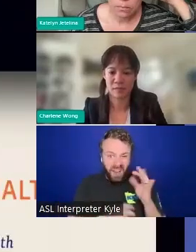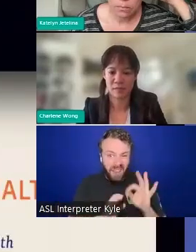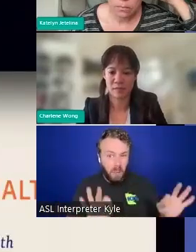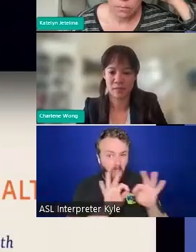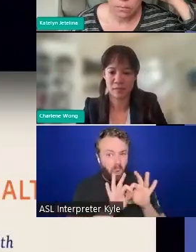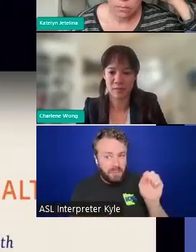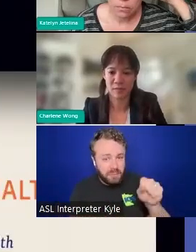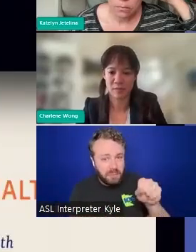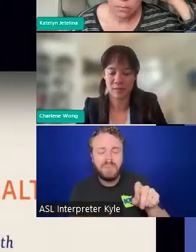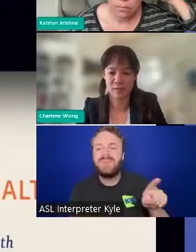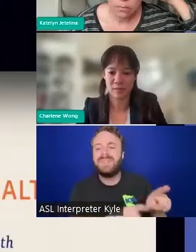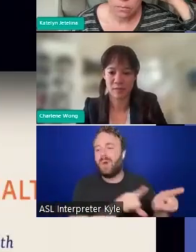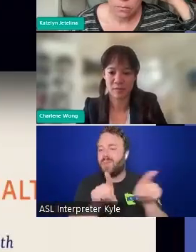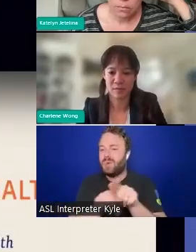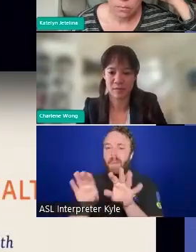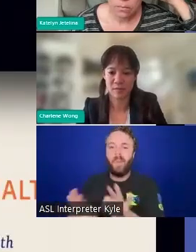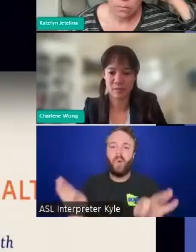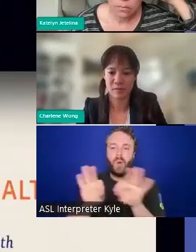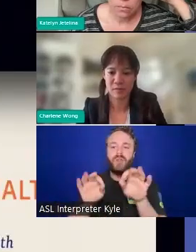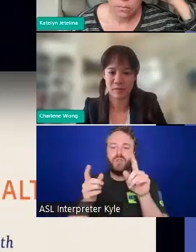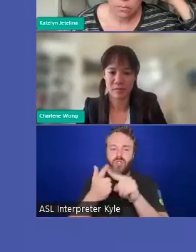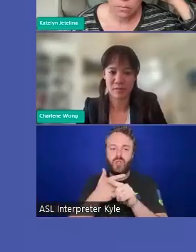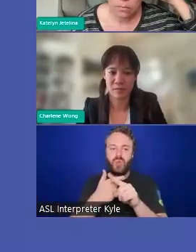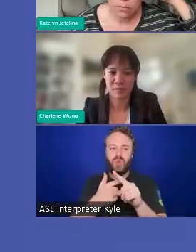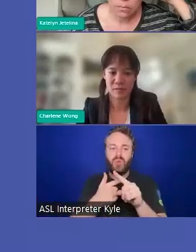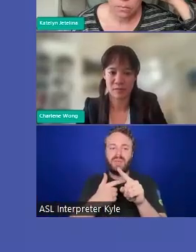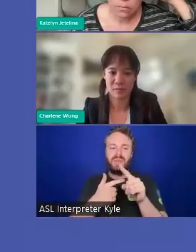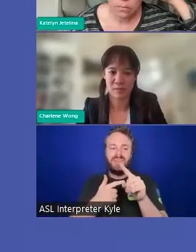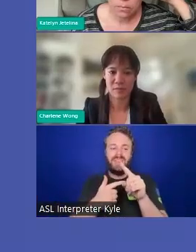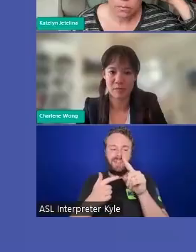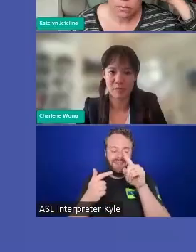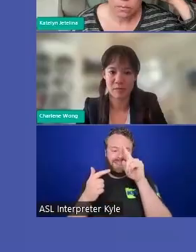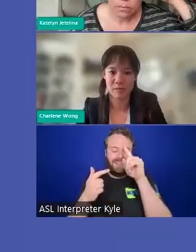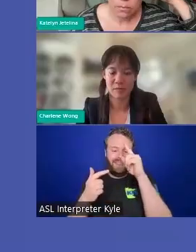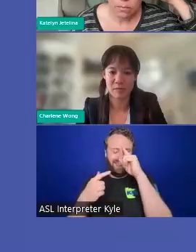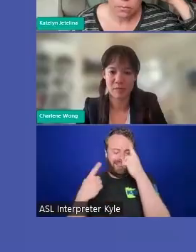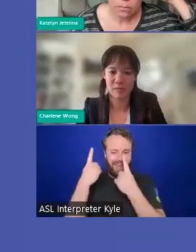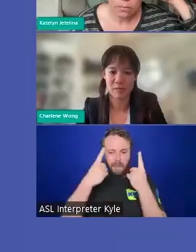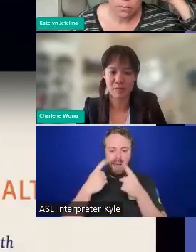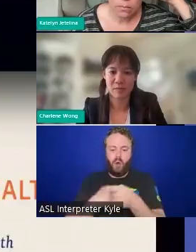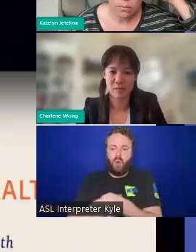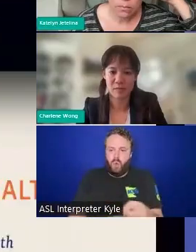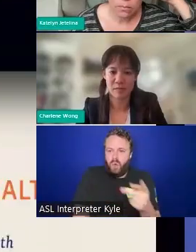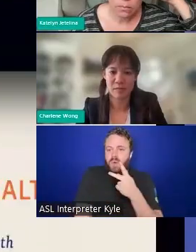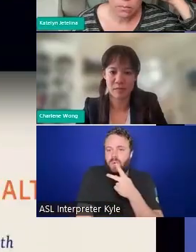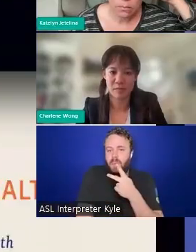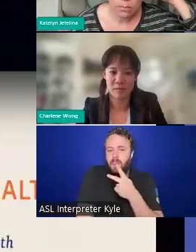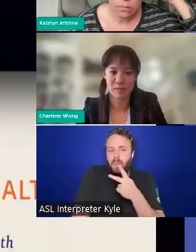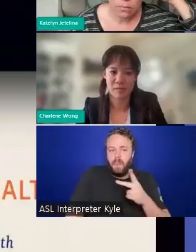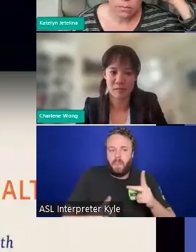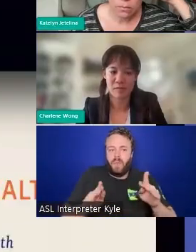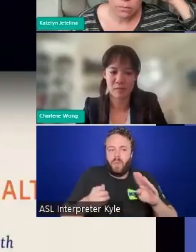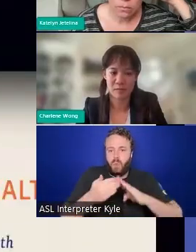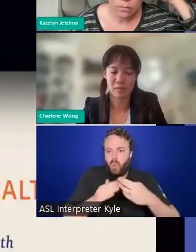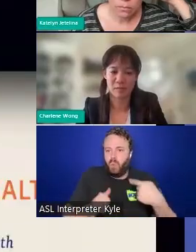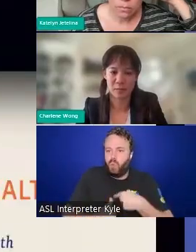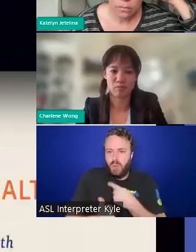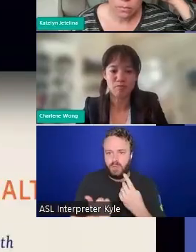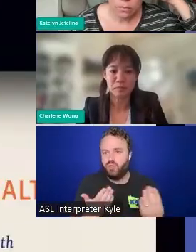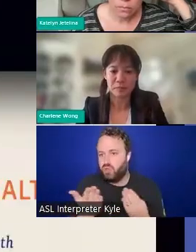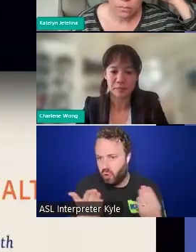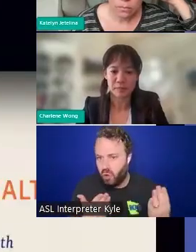important that we inhabit the mind of the people that we're serving with respect to the big picture. And the big picture is